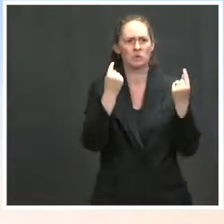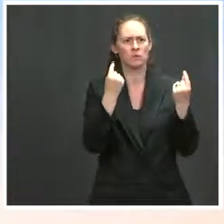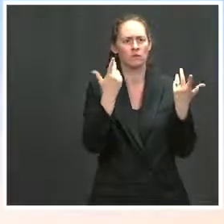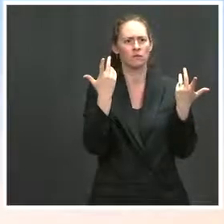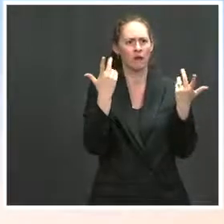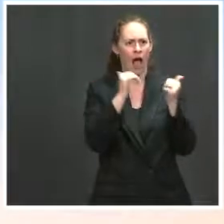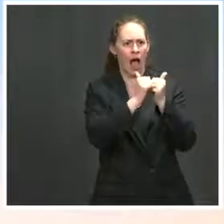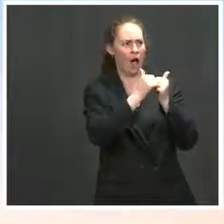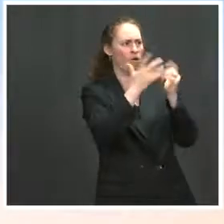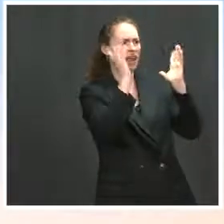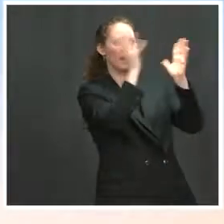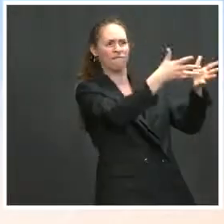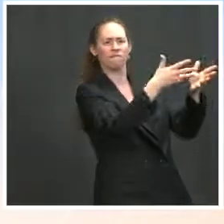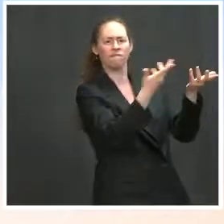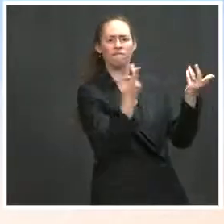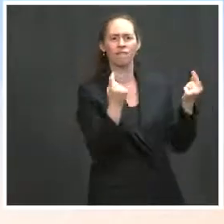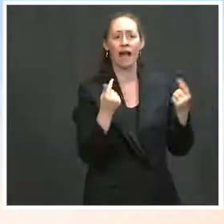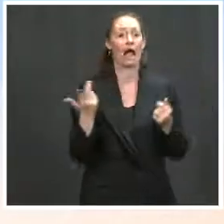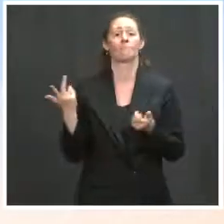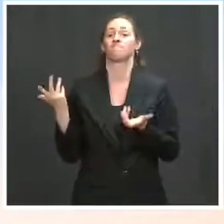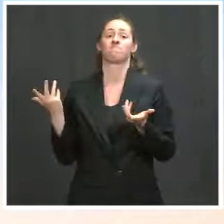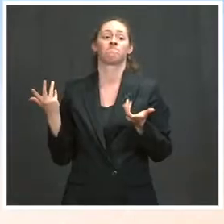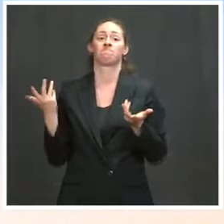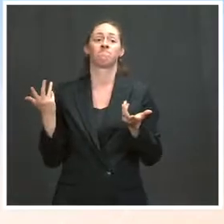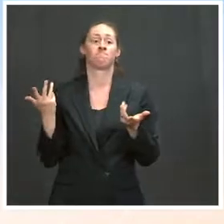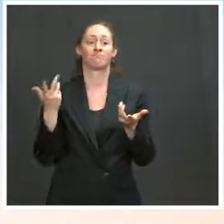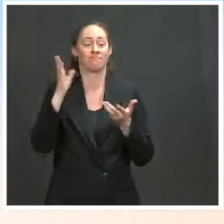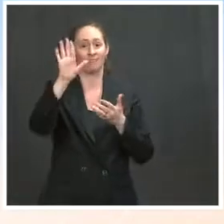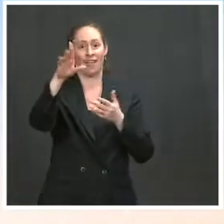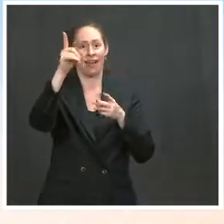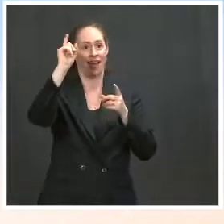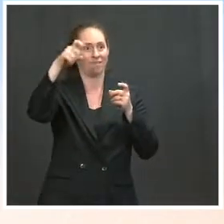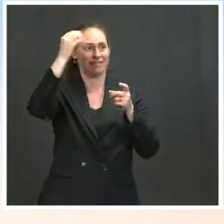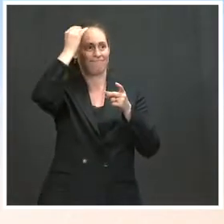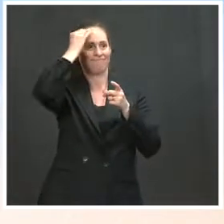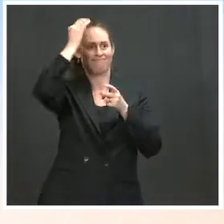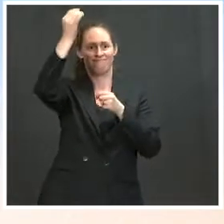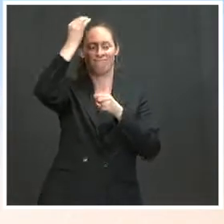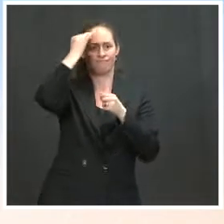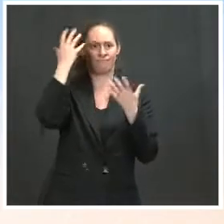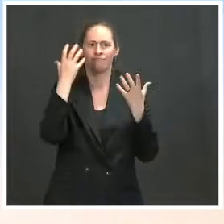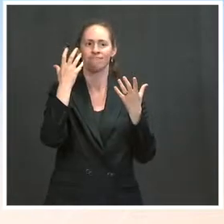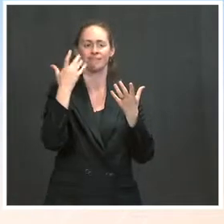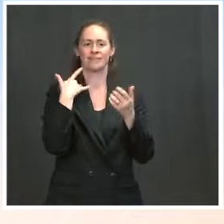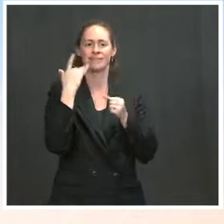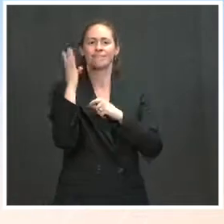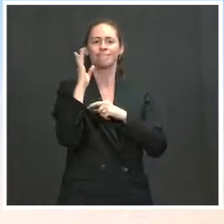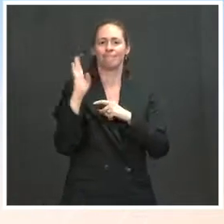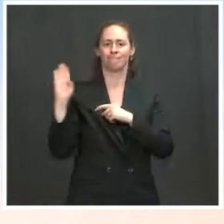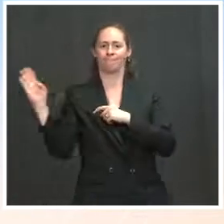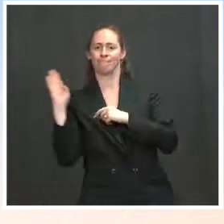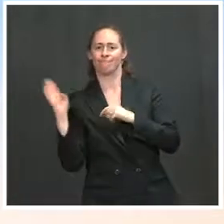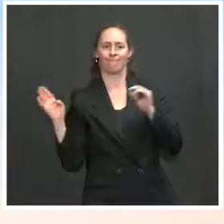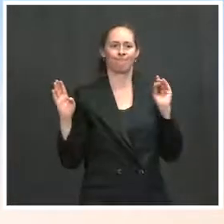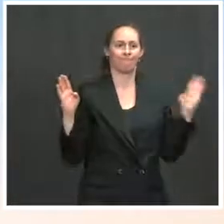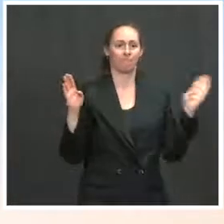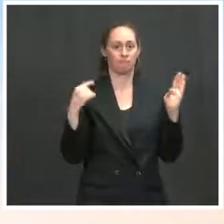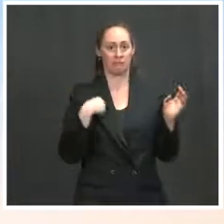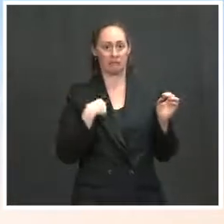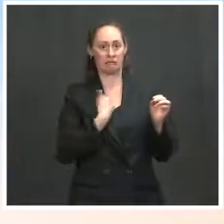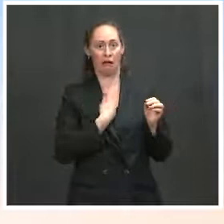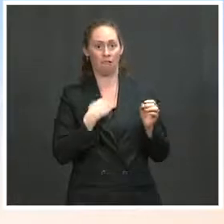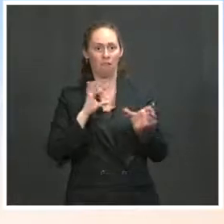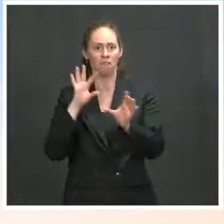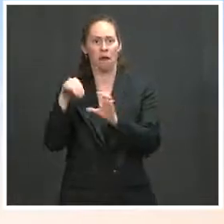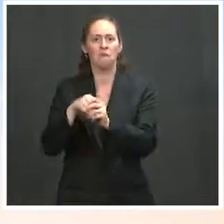don't have any specifics to share with you. As you could imagine, a lot of these conversations happen behind closed doors. But I think he was trying to